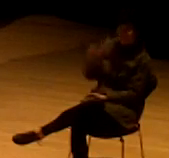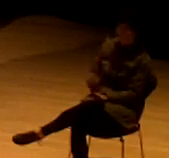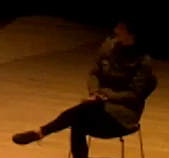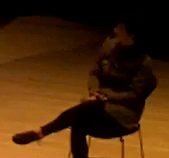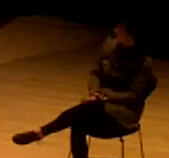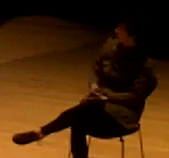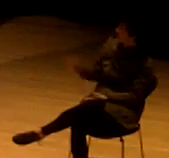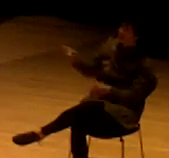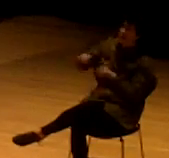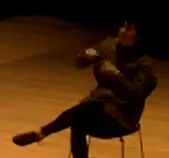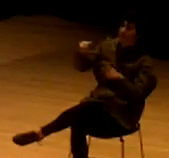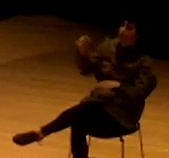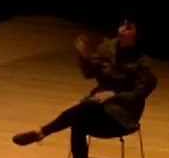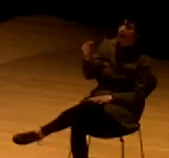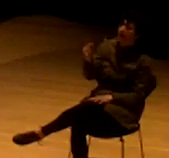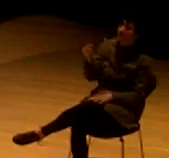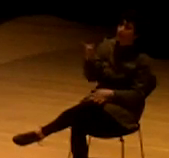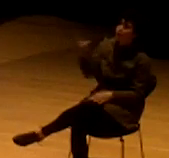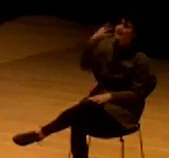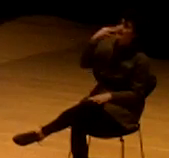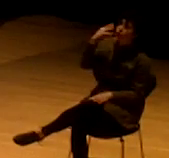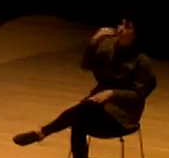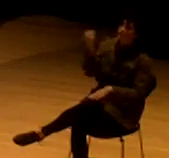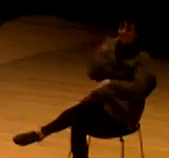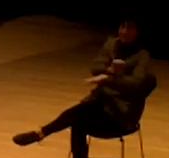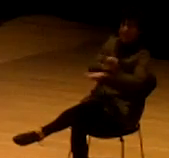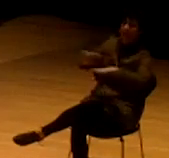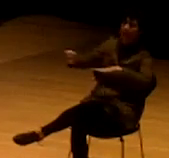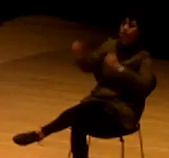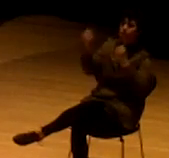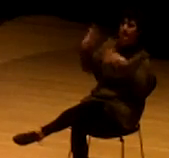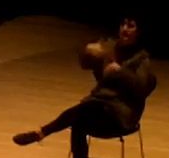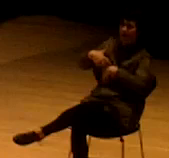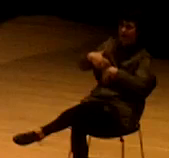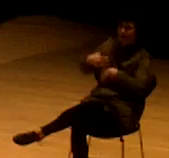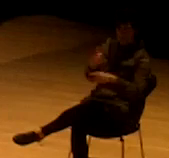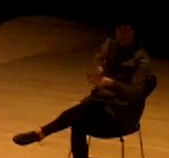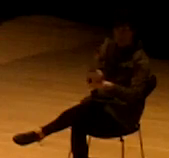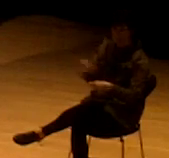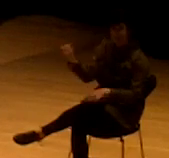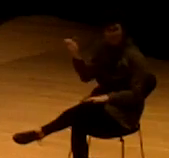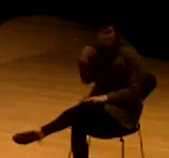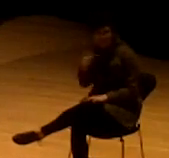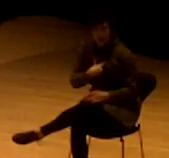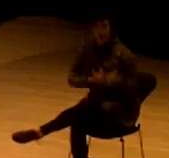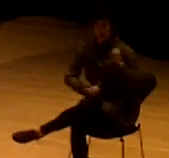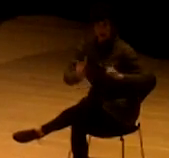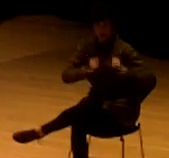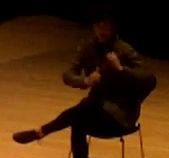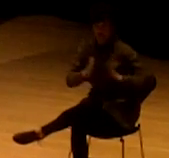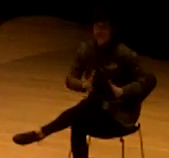many times before this. As an actor, which is something different than dancing.